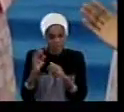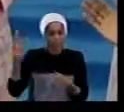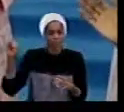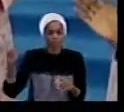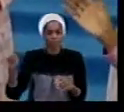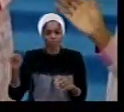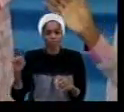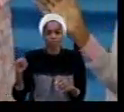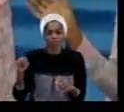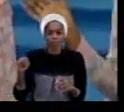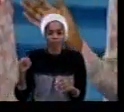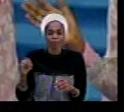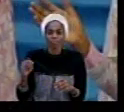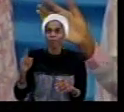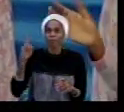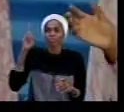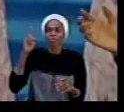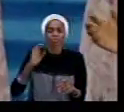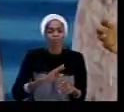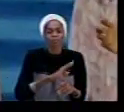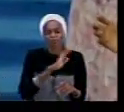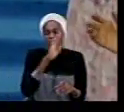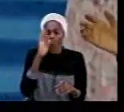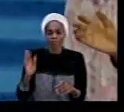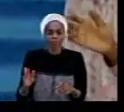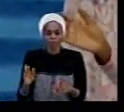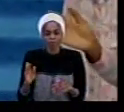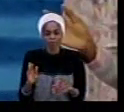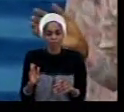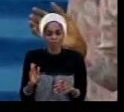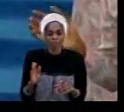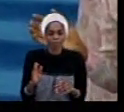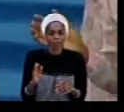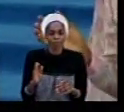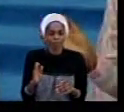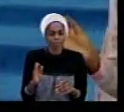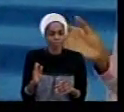You never end it.